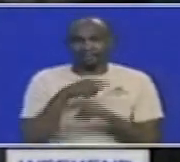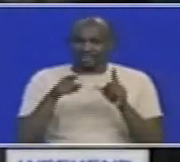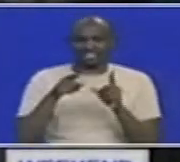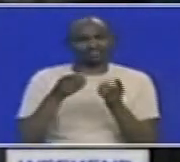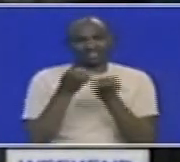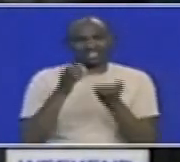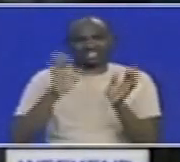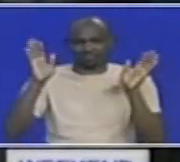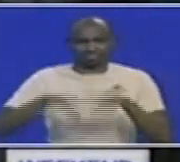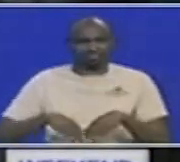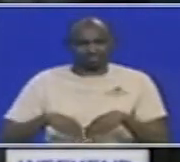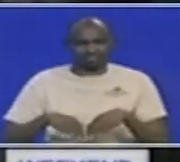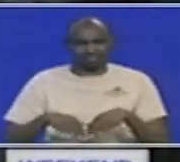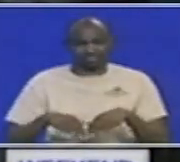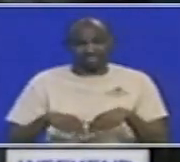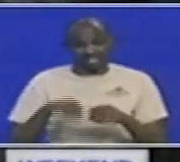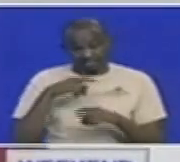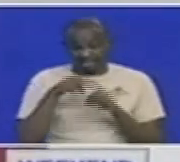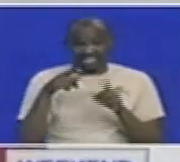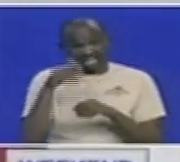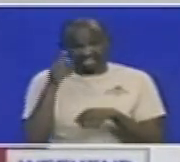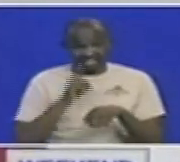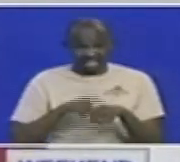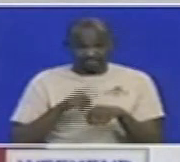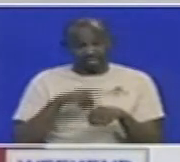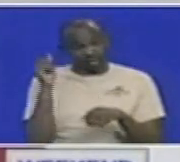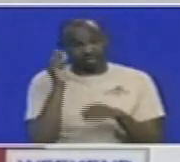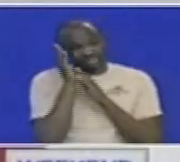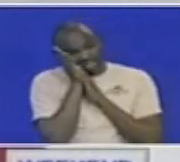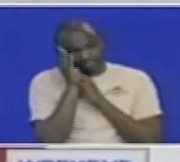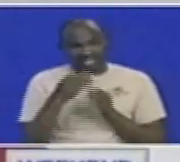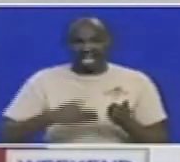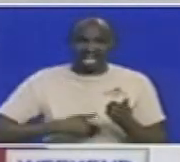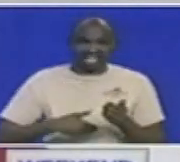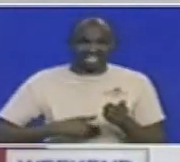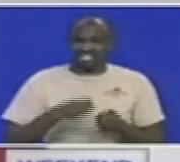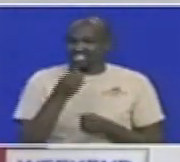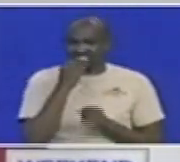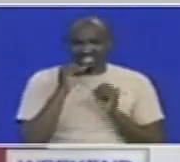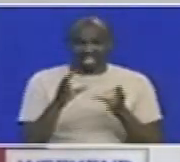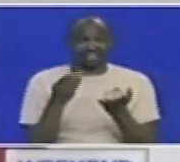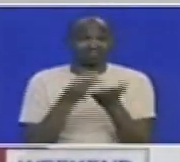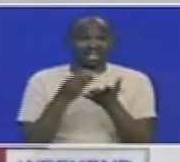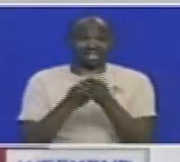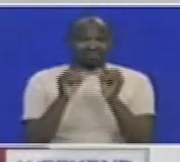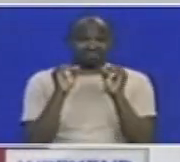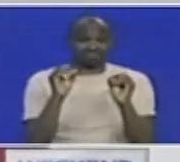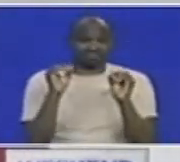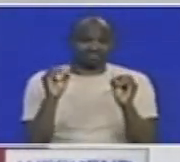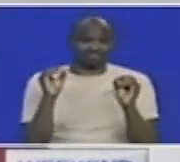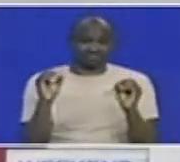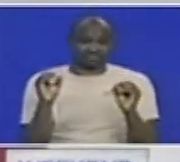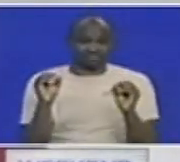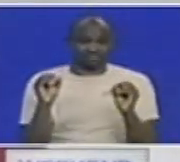failed. Sometimes we had to go to bed hungry. There was no money to cater for